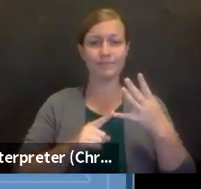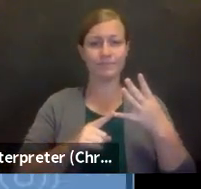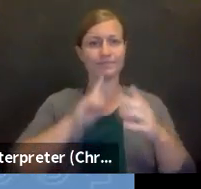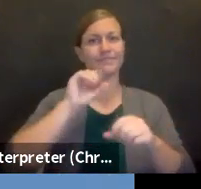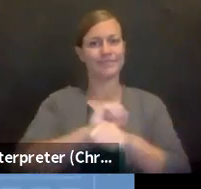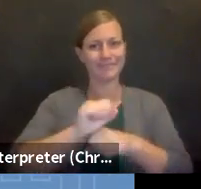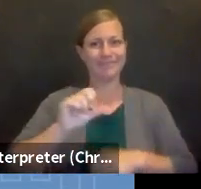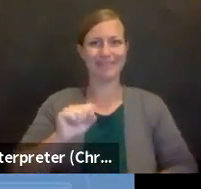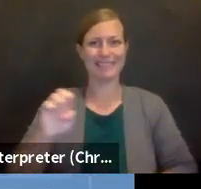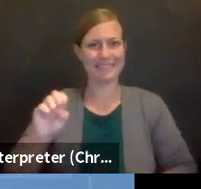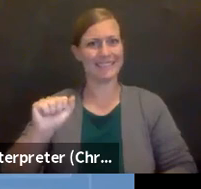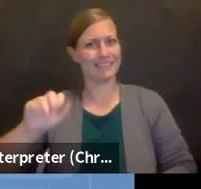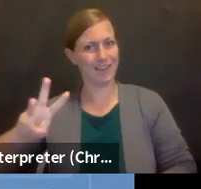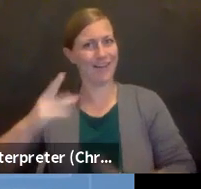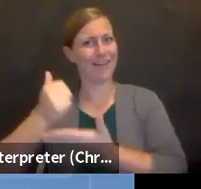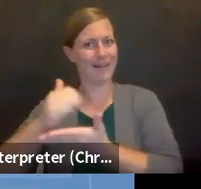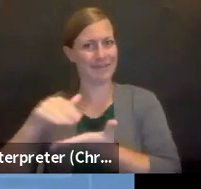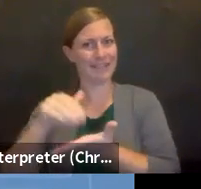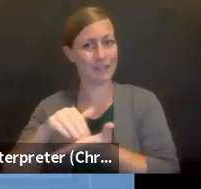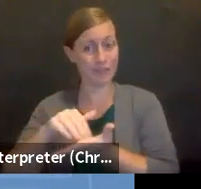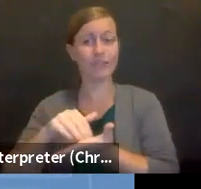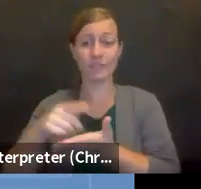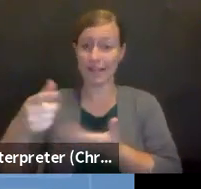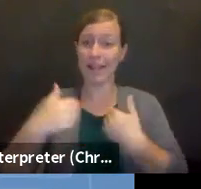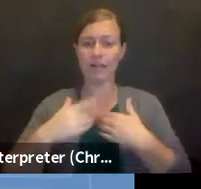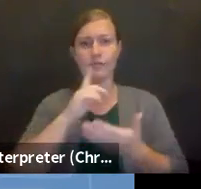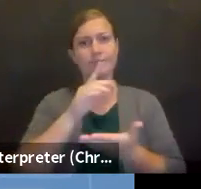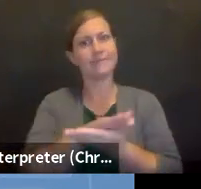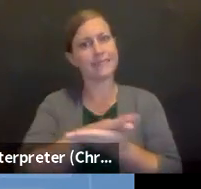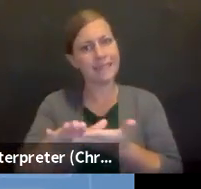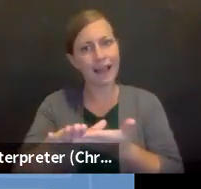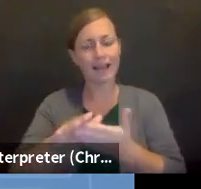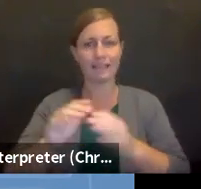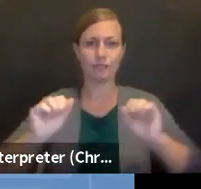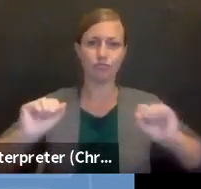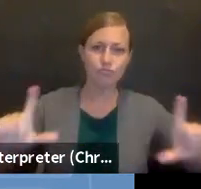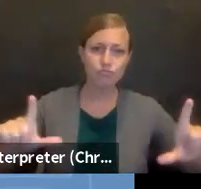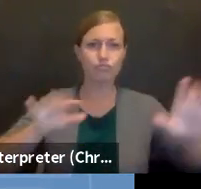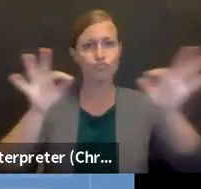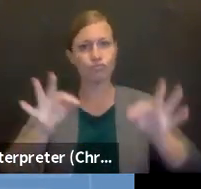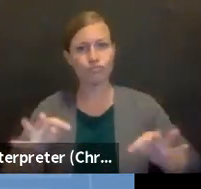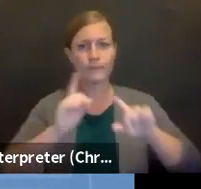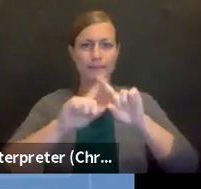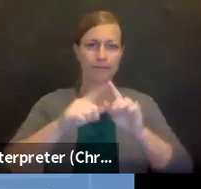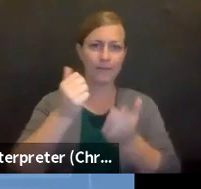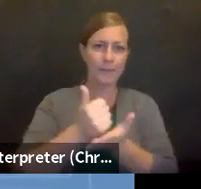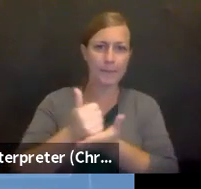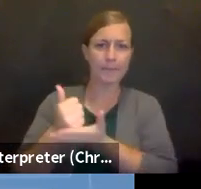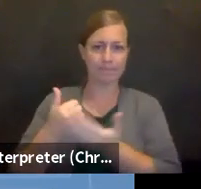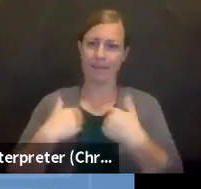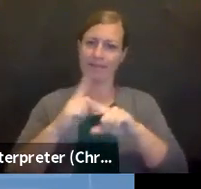Seesaw Help Center. They've created a very nice platform with articles to help you use